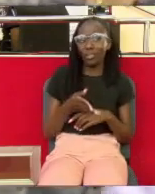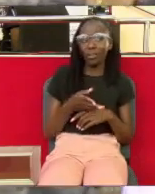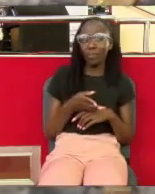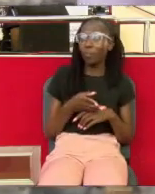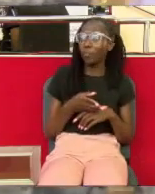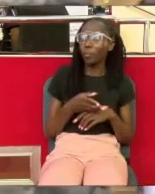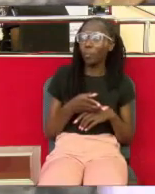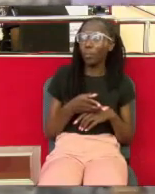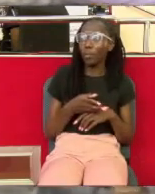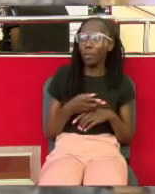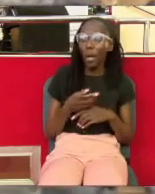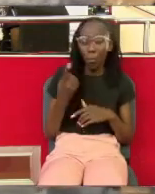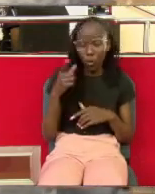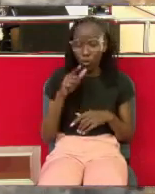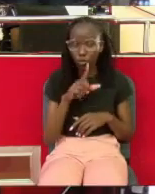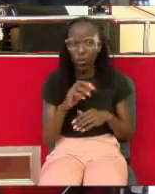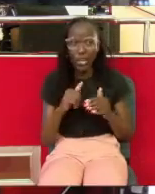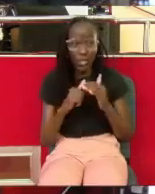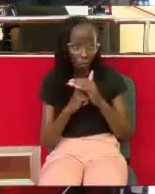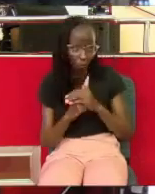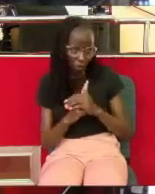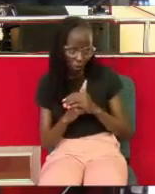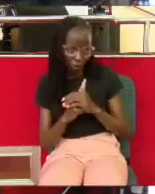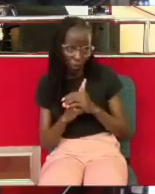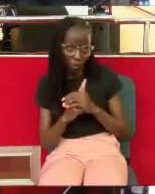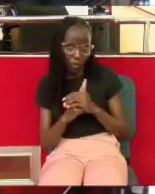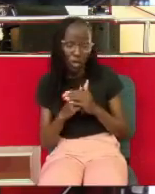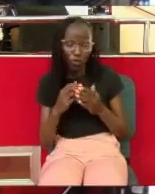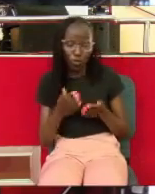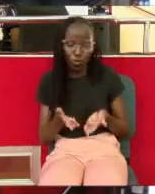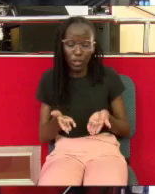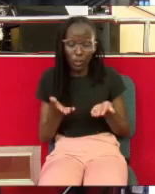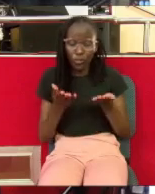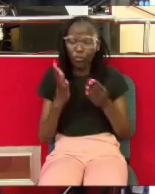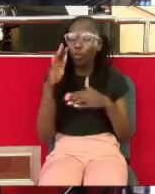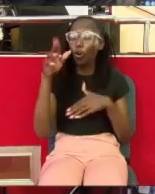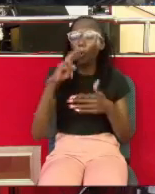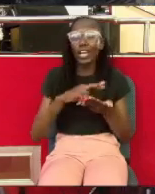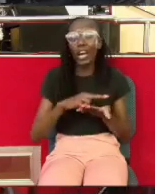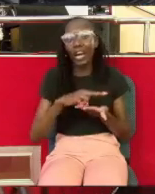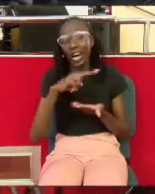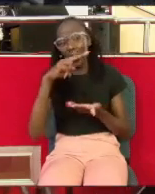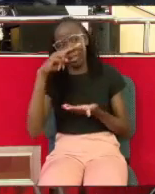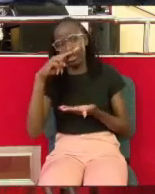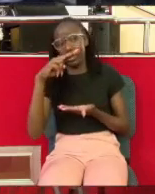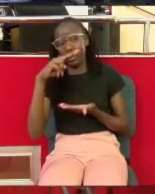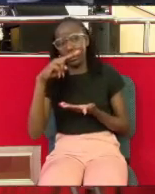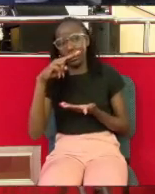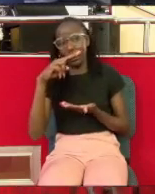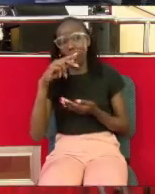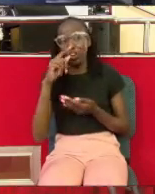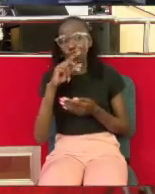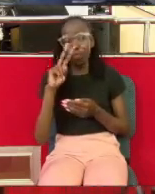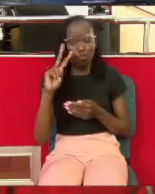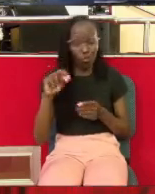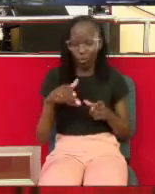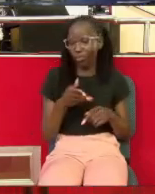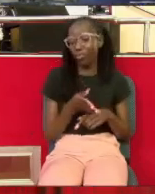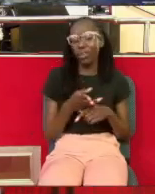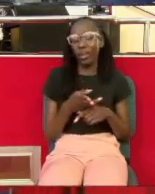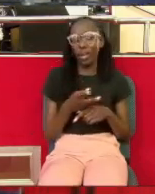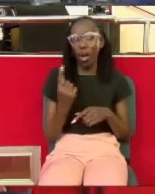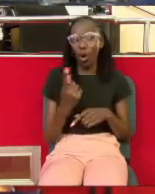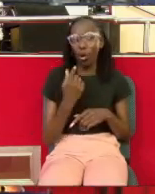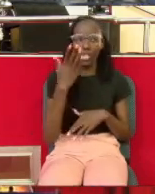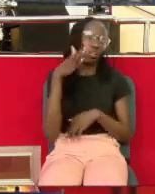worship. Kwa sababu umeingia. Where we lift God so high that you no longer exist. Hadi wewe sasa haupo.